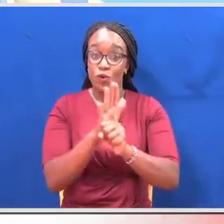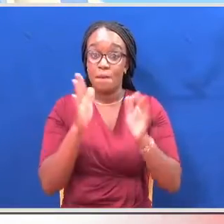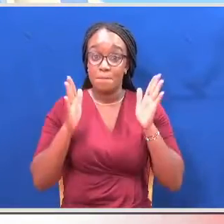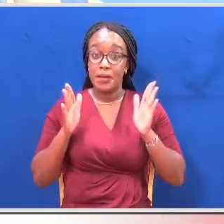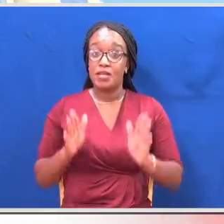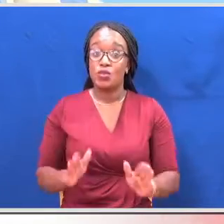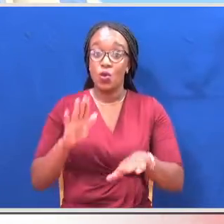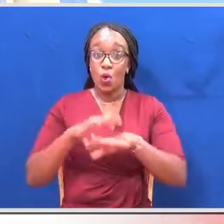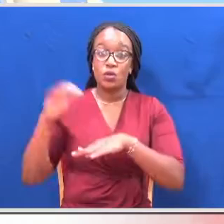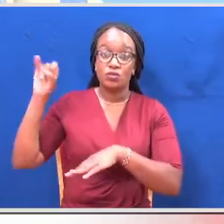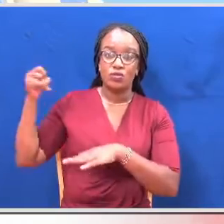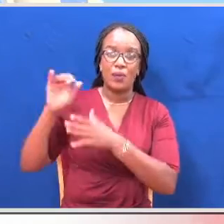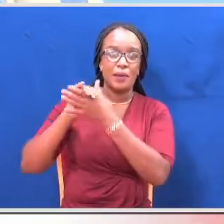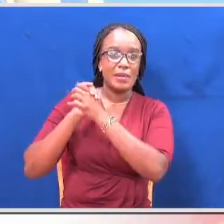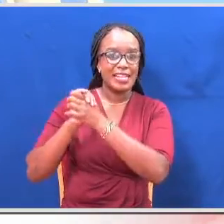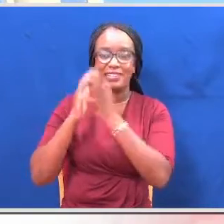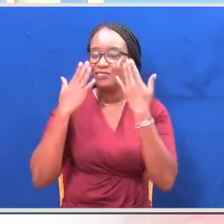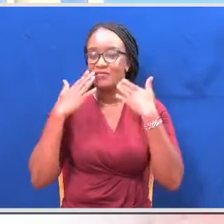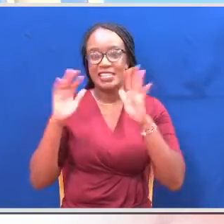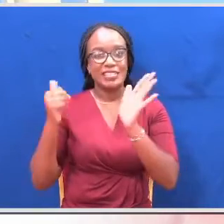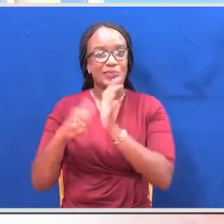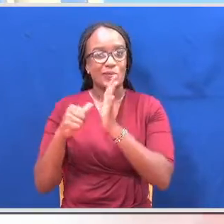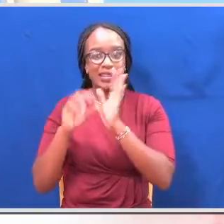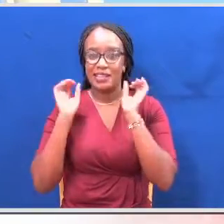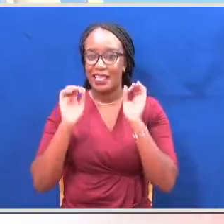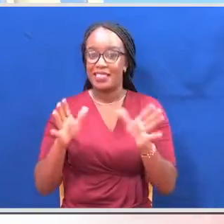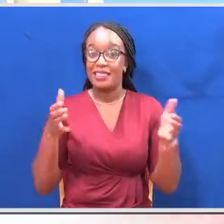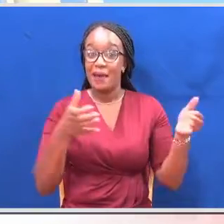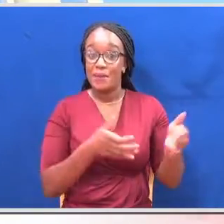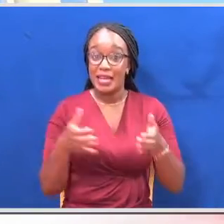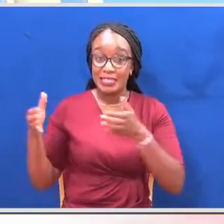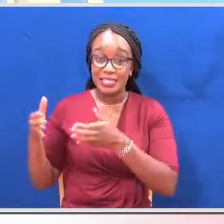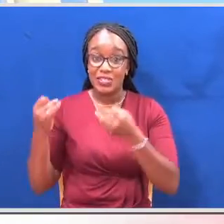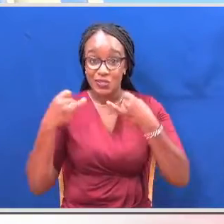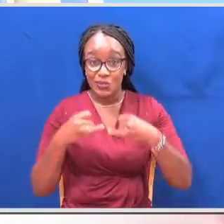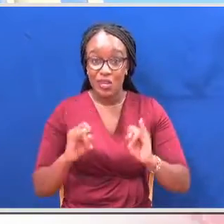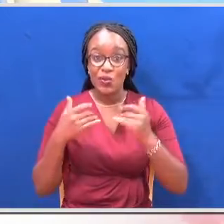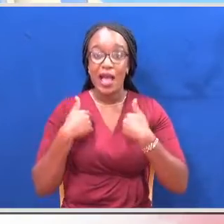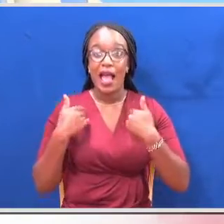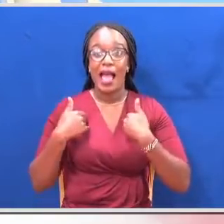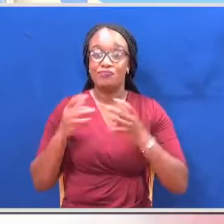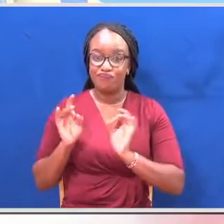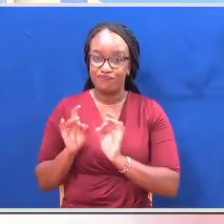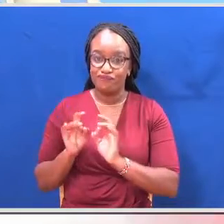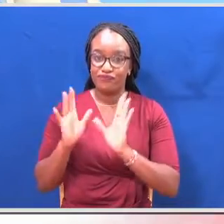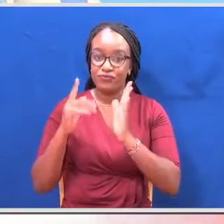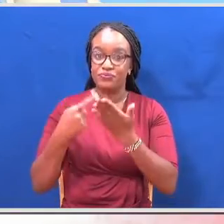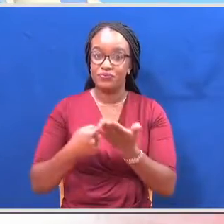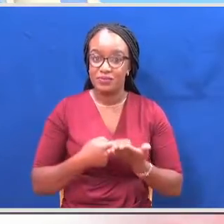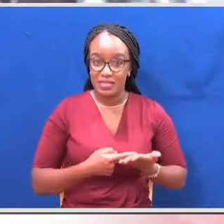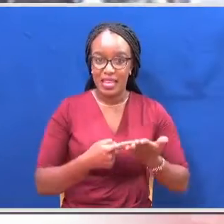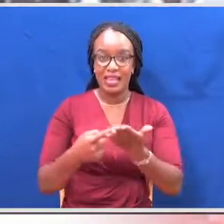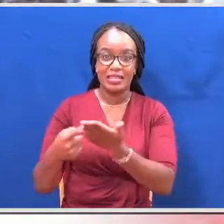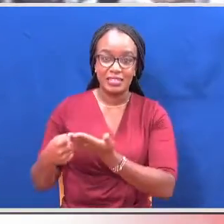not done just yet. The party is considering to table an impeachment motion against Ruto, an idea that was suggested